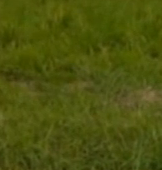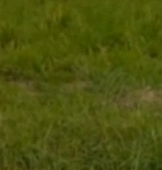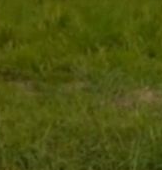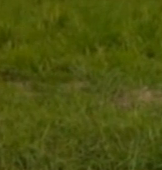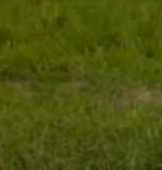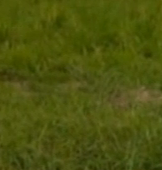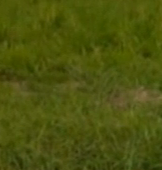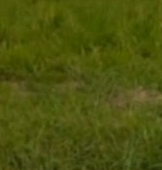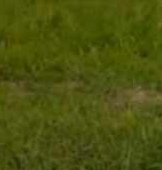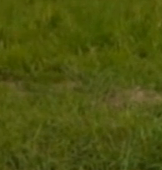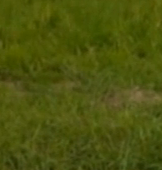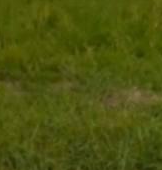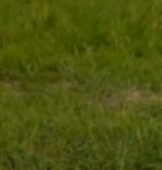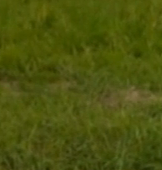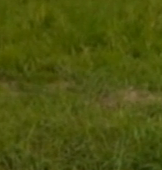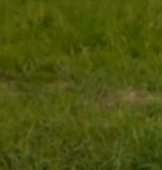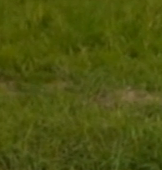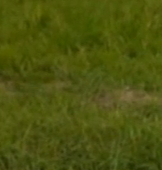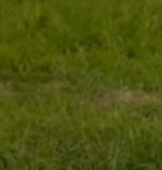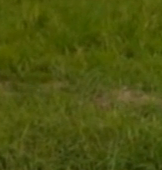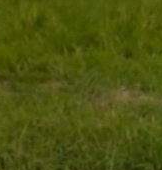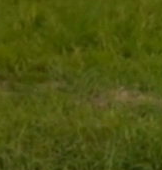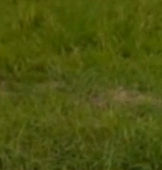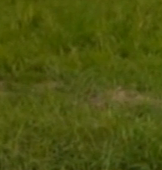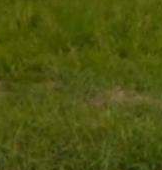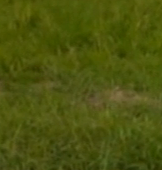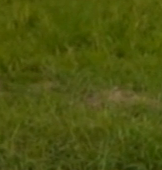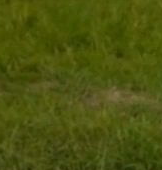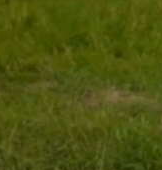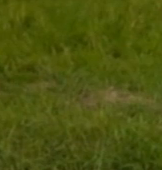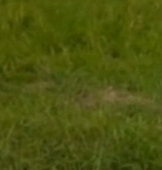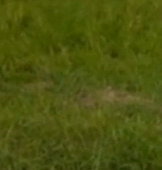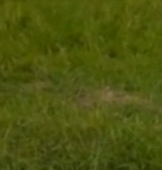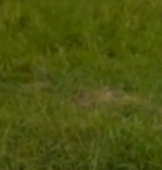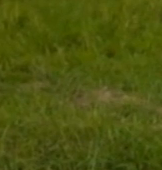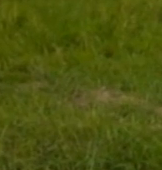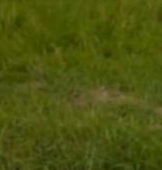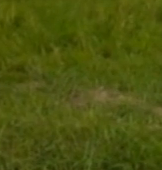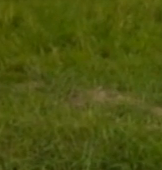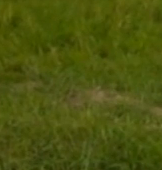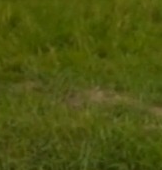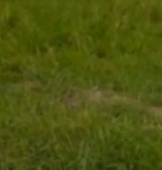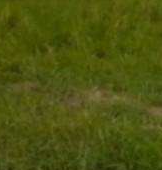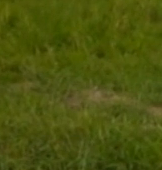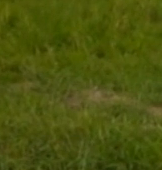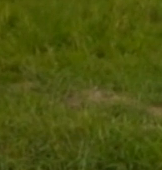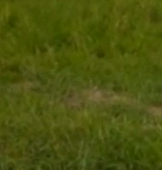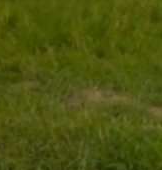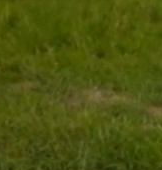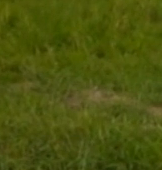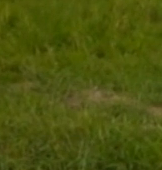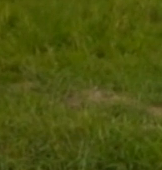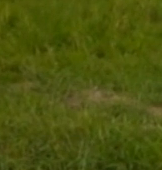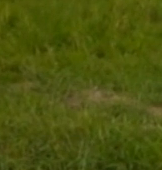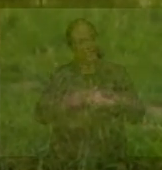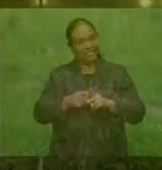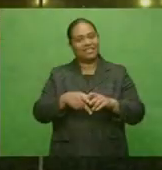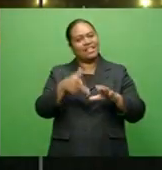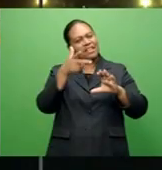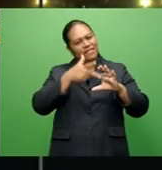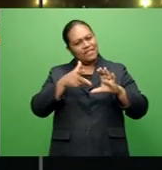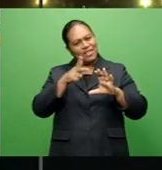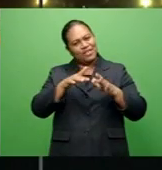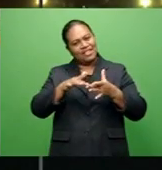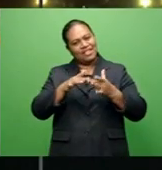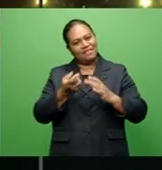morning shot of the famous Wailoaloa beach in Nandi, sent in by Spencer Nigel Robinson. You can send us newsworthy pictures and videos on